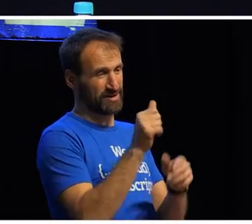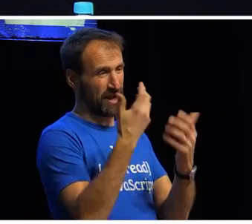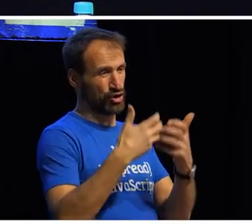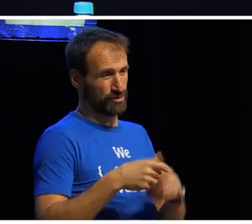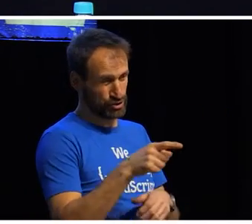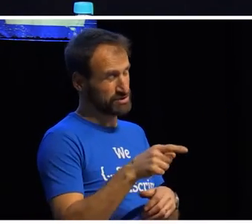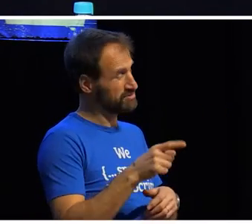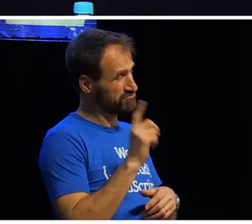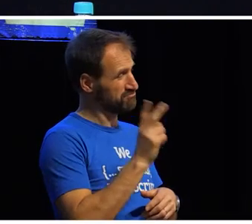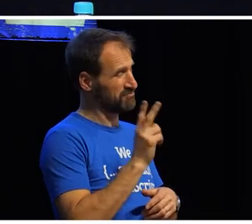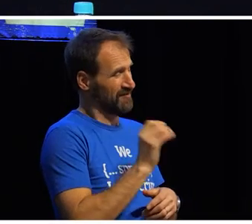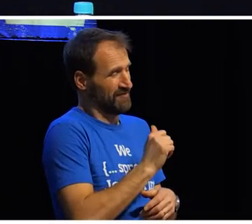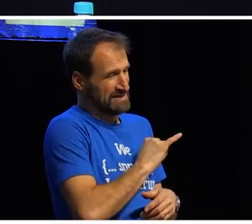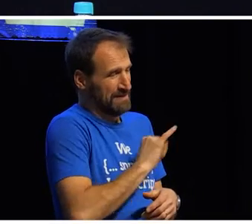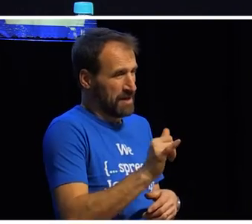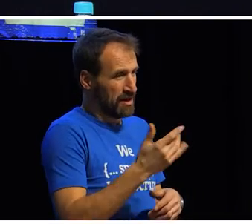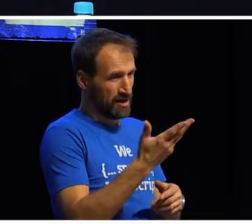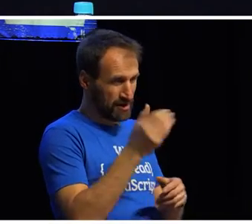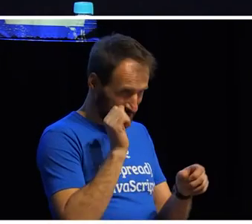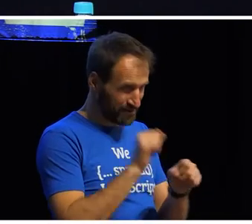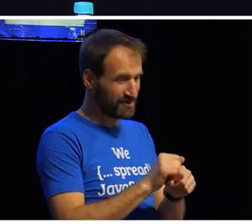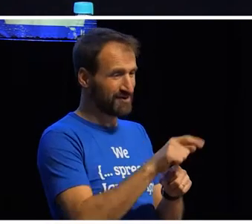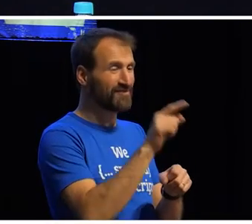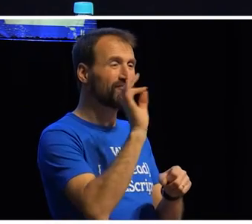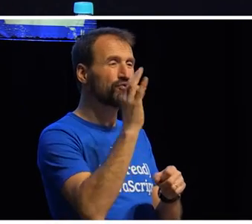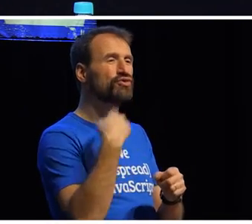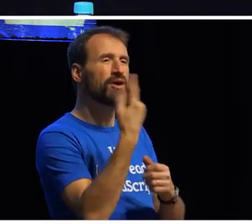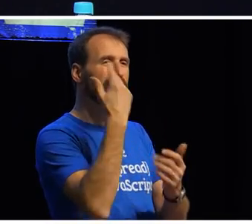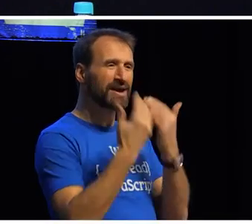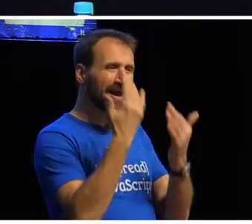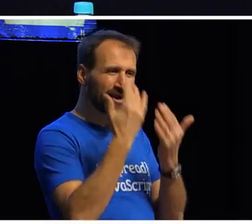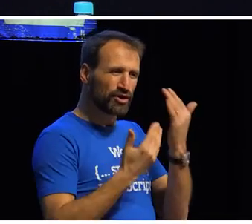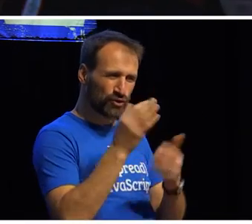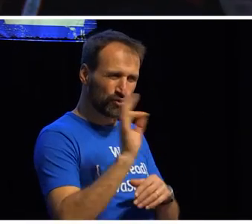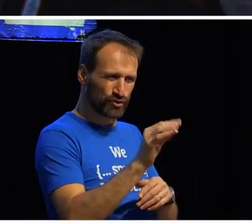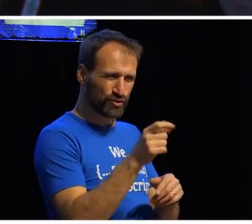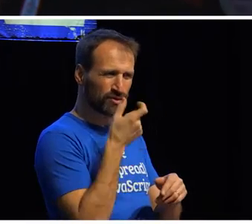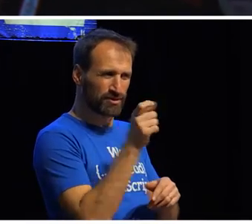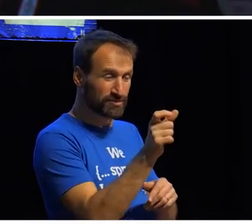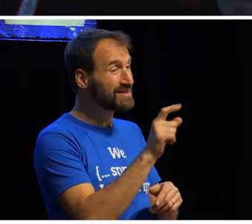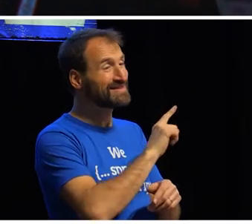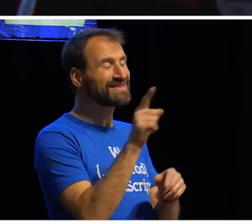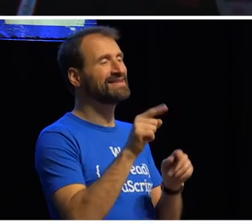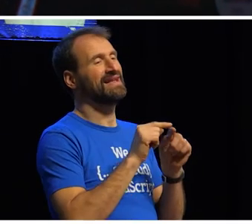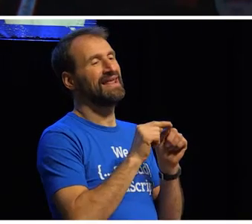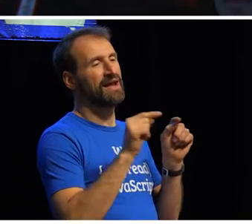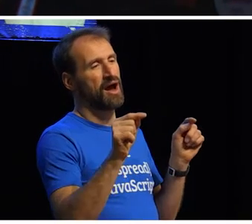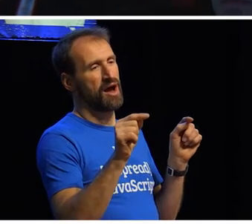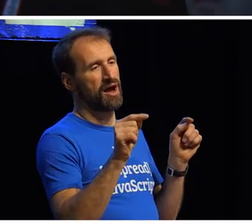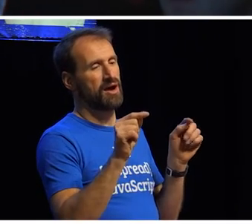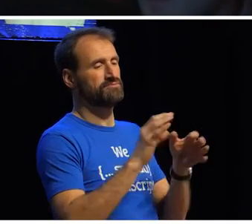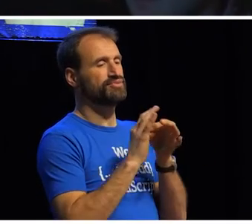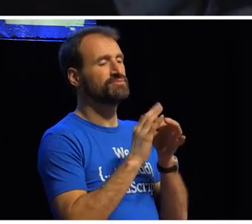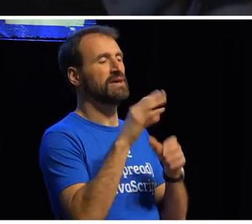the the time it takes to calculator sort of apply a regular expression is nonlinear to the length of the input string now that